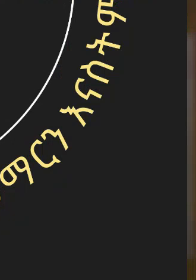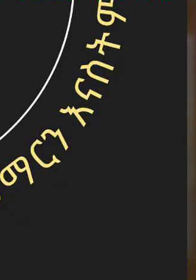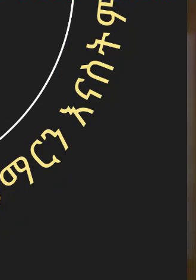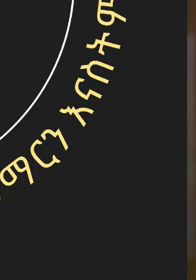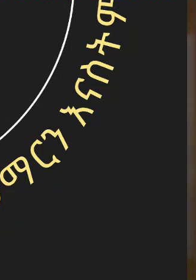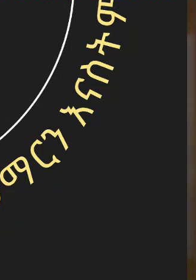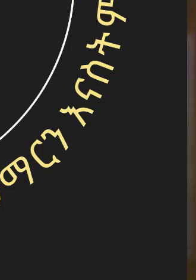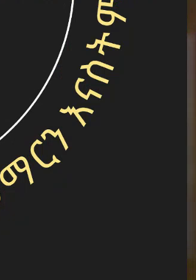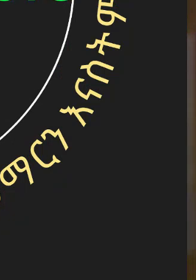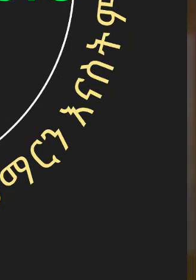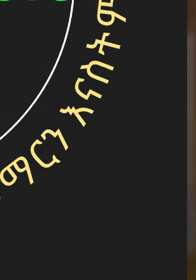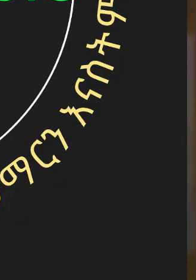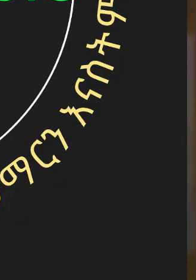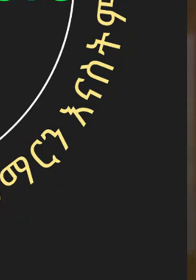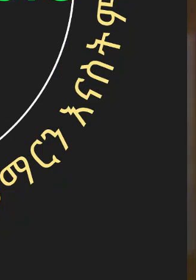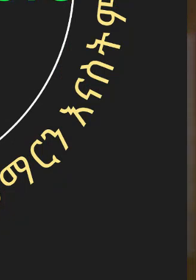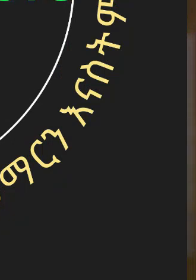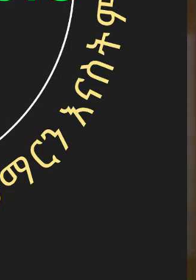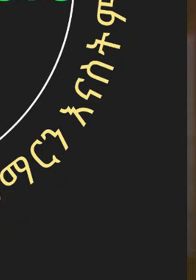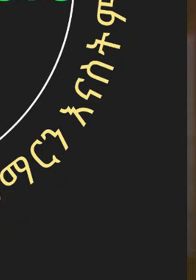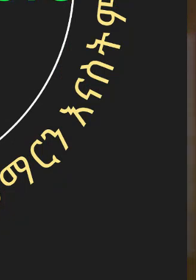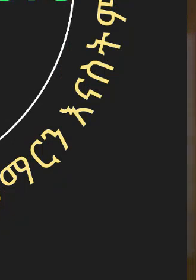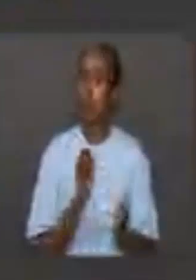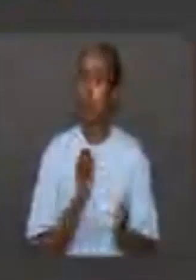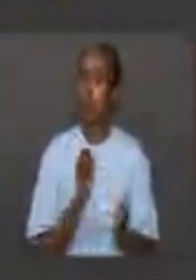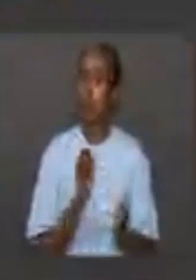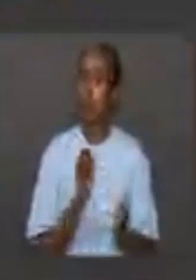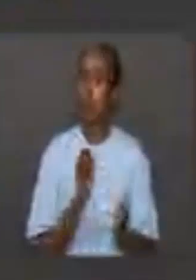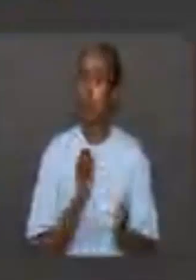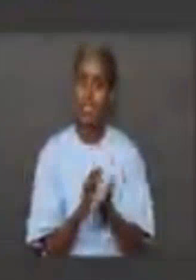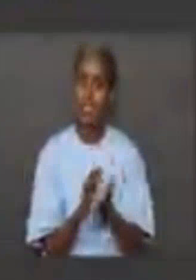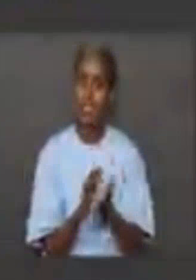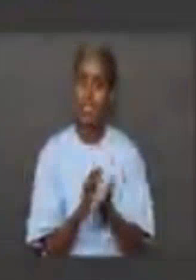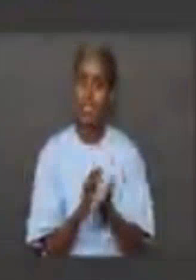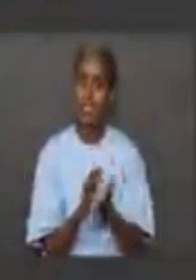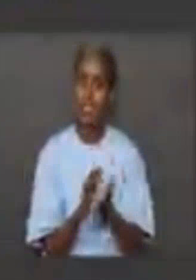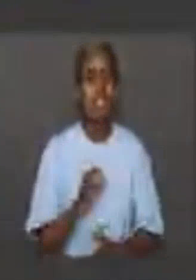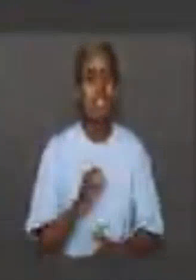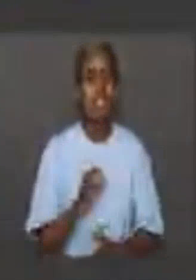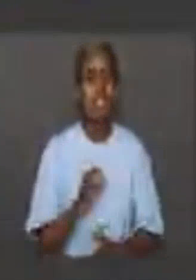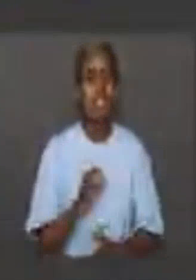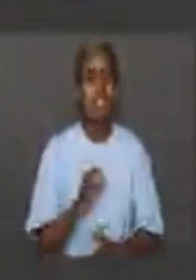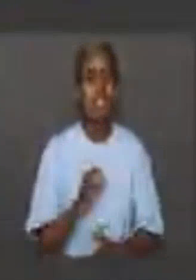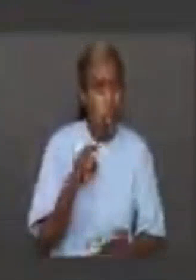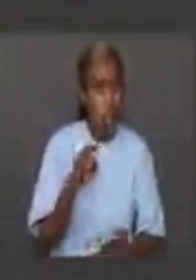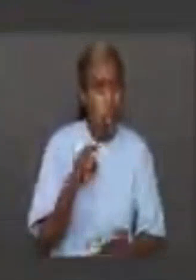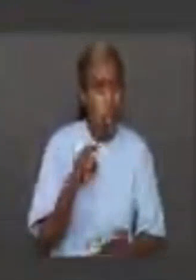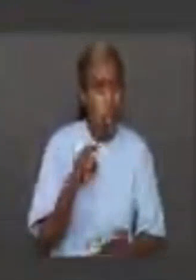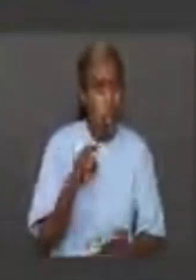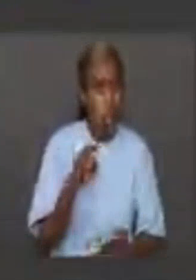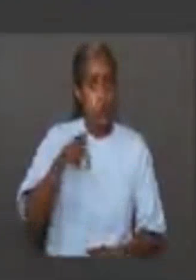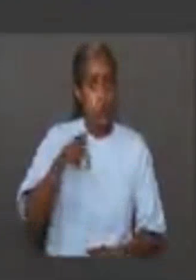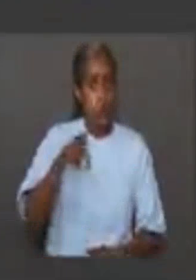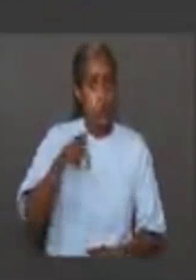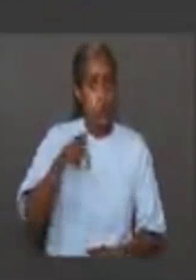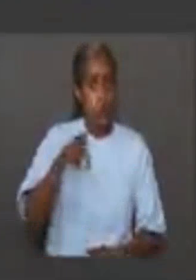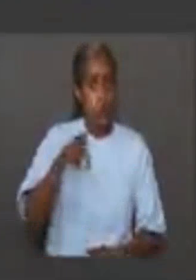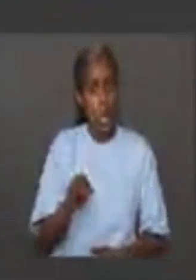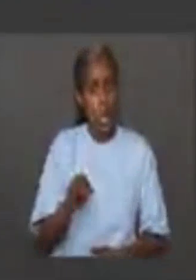zeros. For example, the zeros of this polynomial,